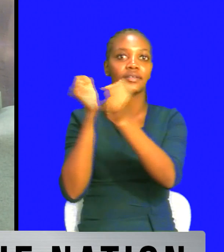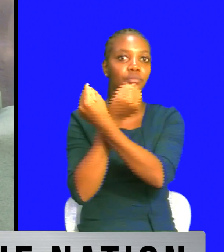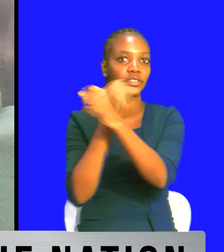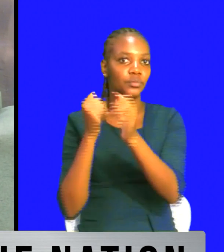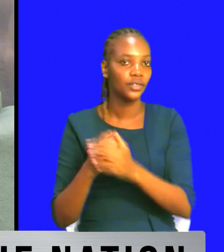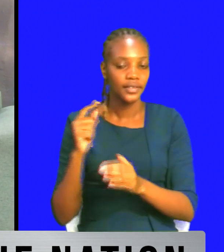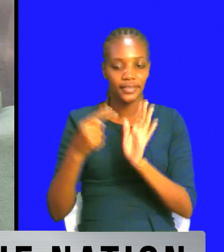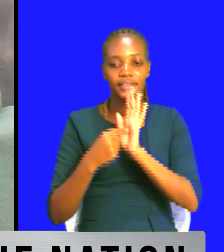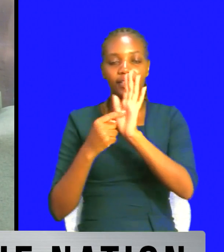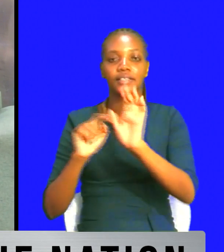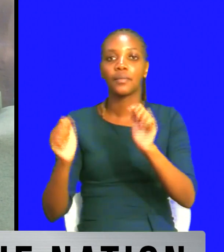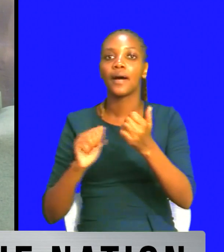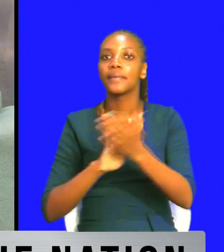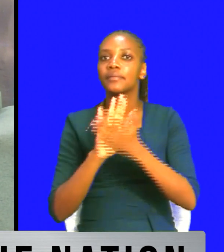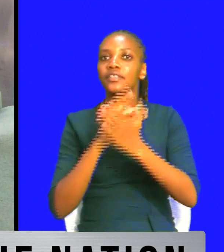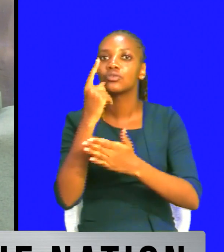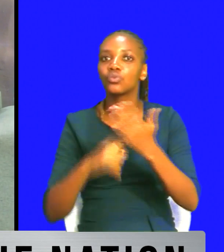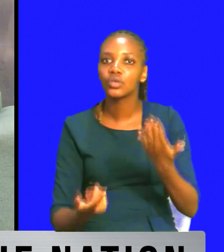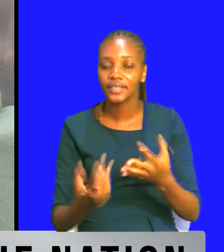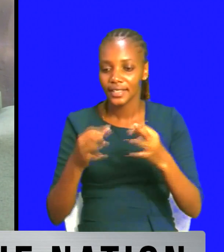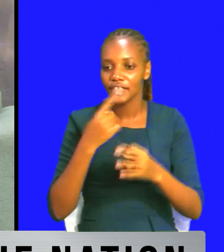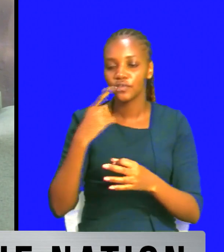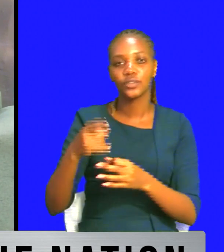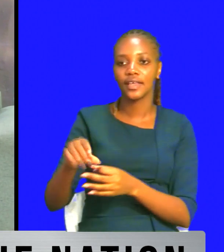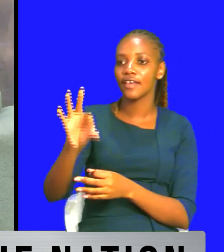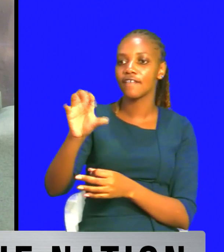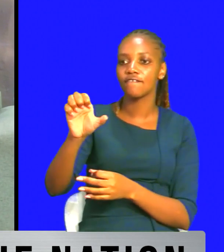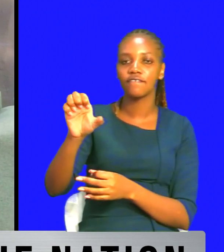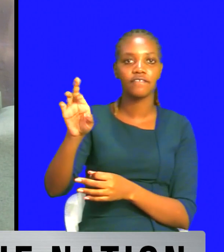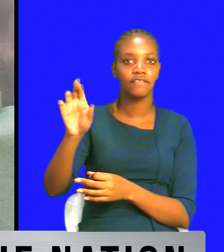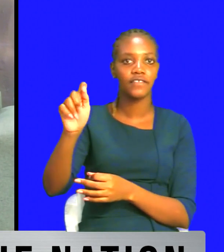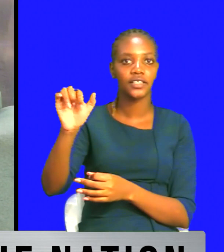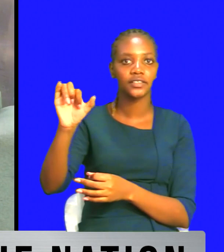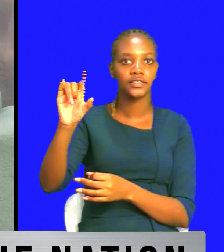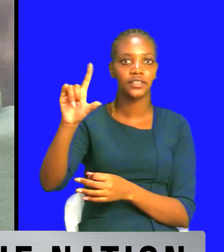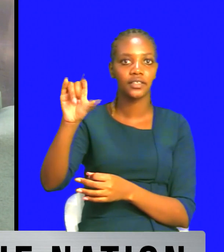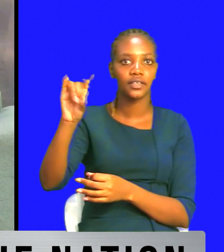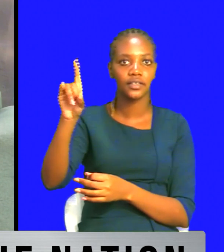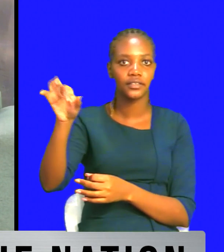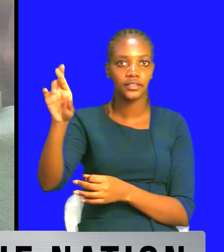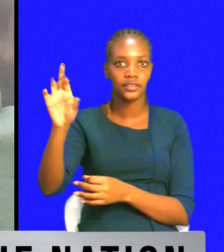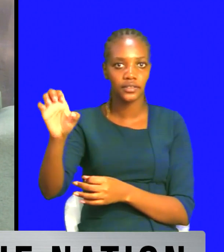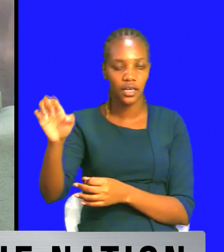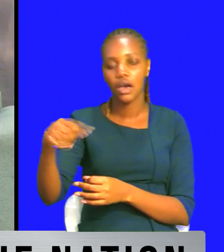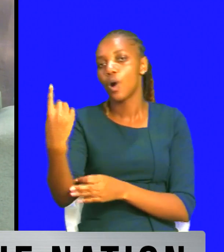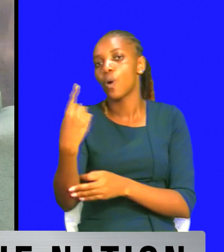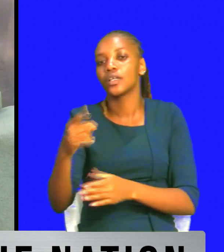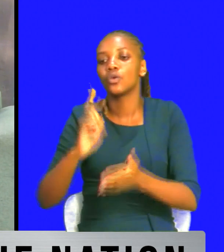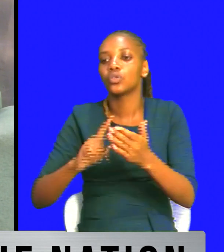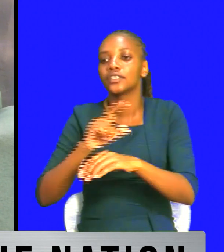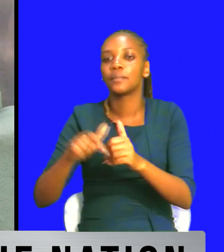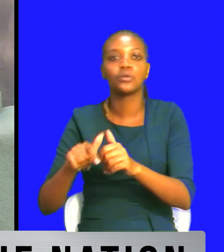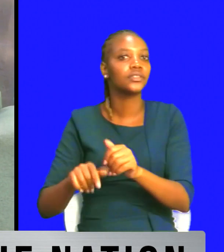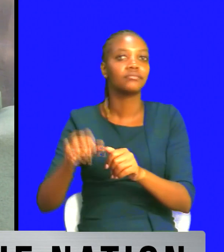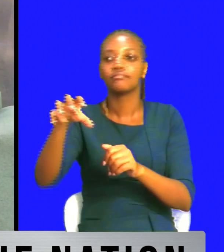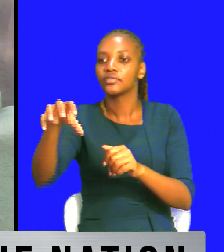I'm giving on the basis of, if you say only fertilizer, then what happens to the transport of that fertilizer? What happens to the farmer who has to basically do